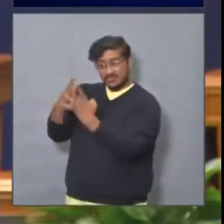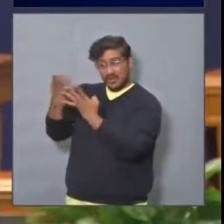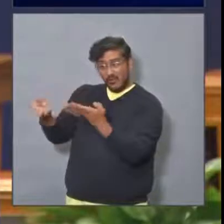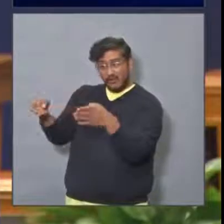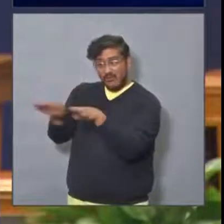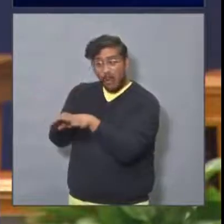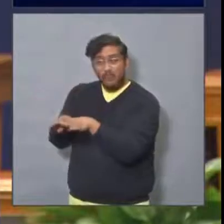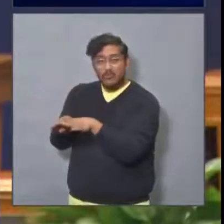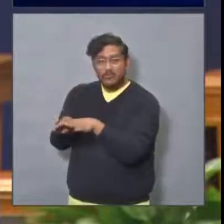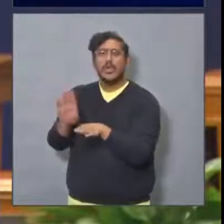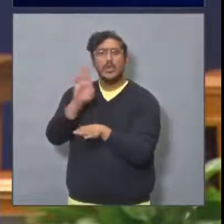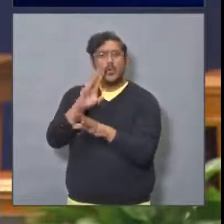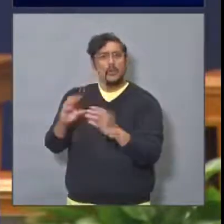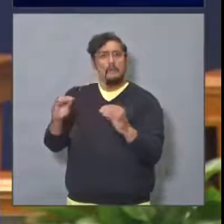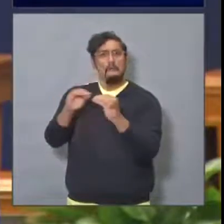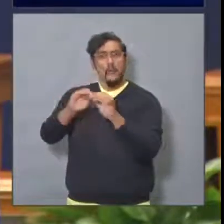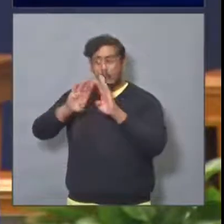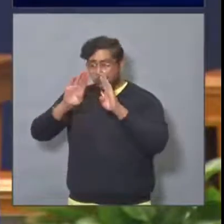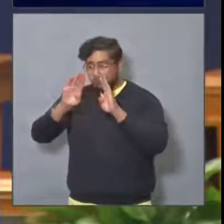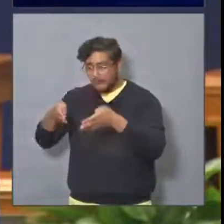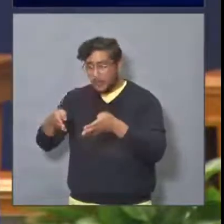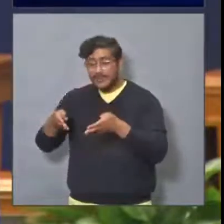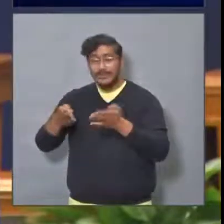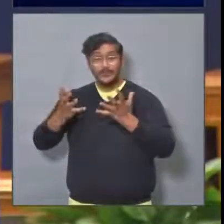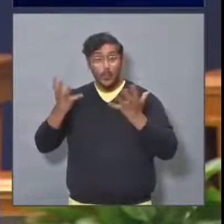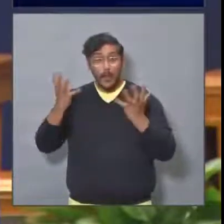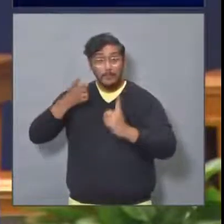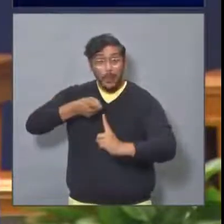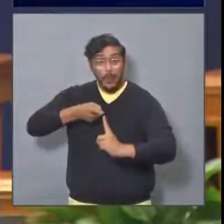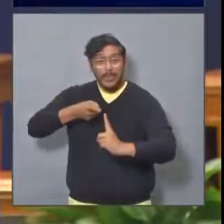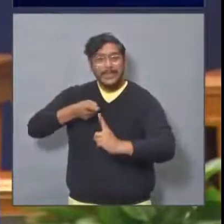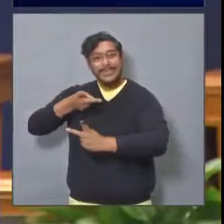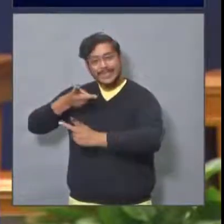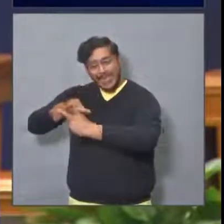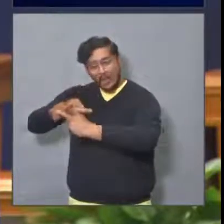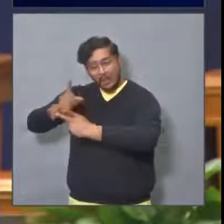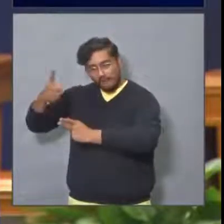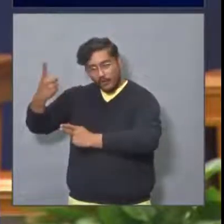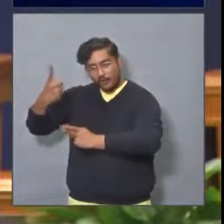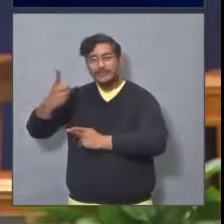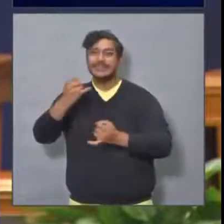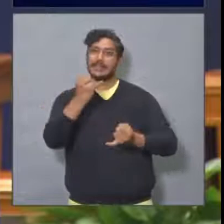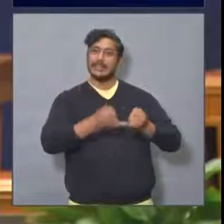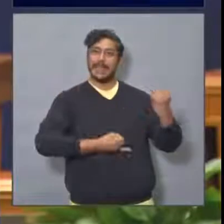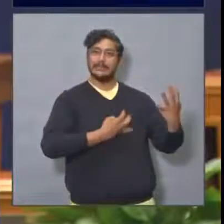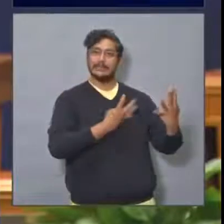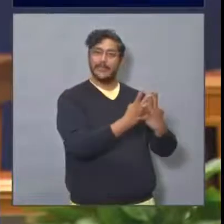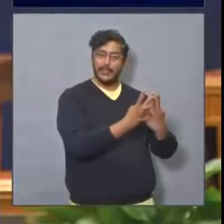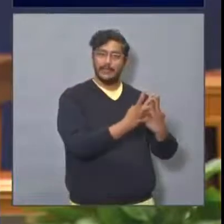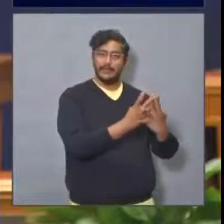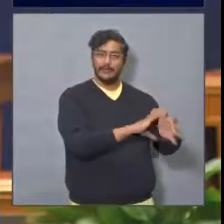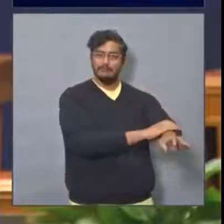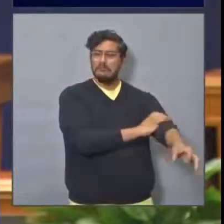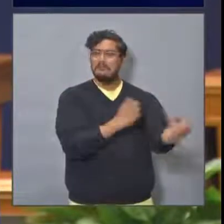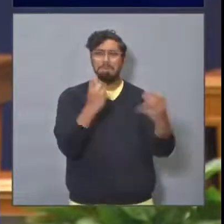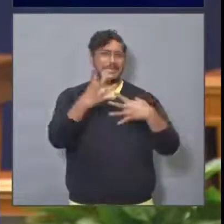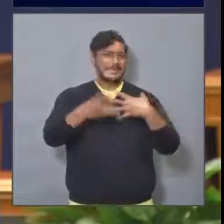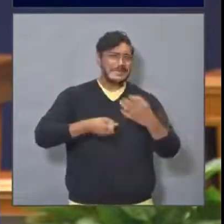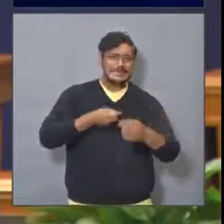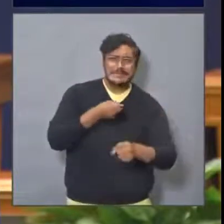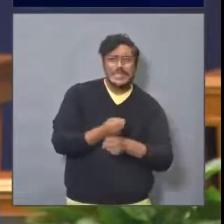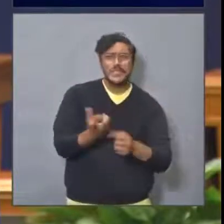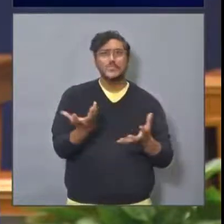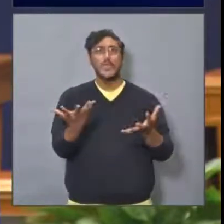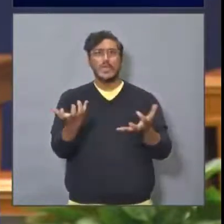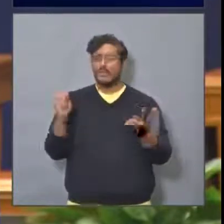county's commitment to Care First and Jail Last model. For years, those working to reform the criminal justice system have emphasized the